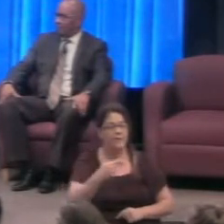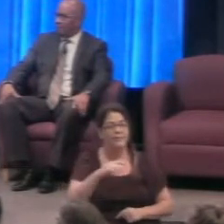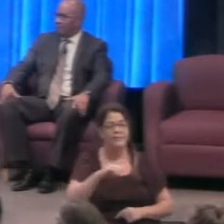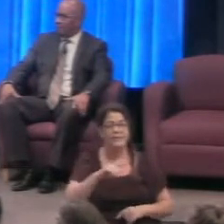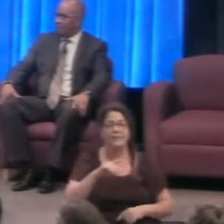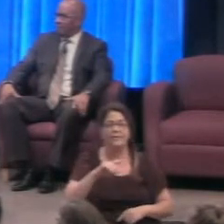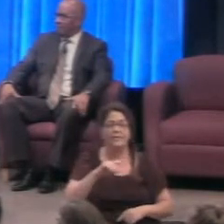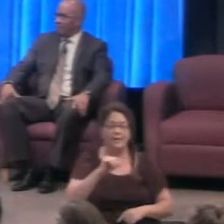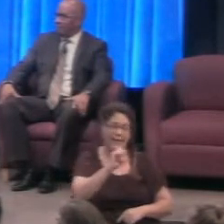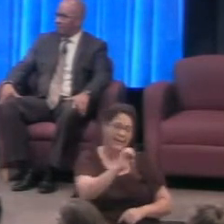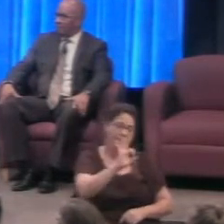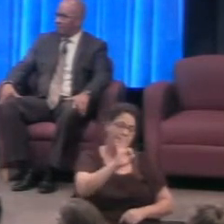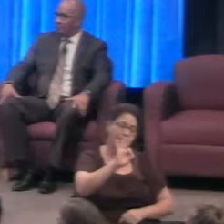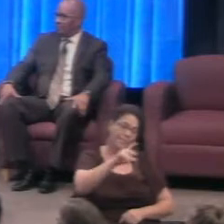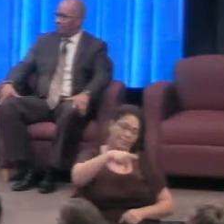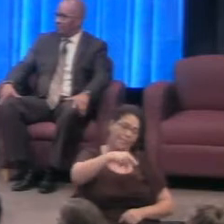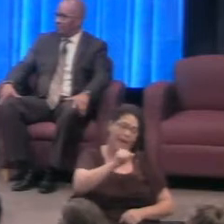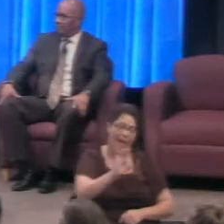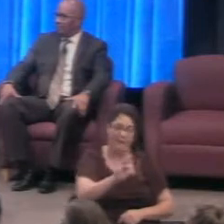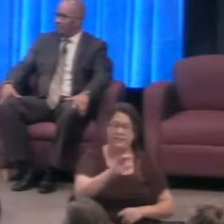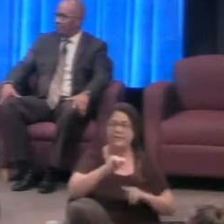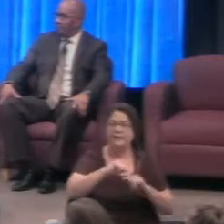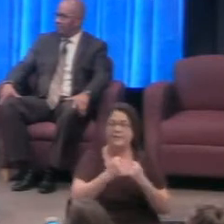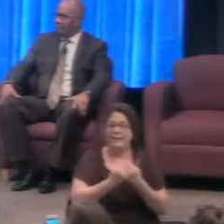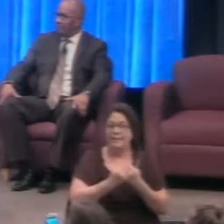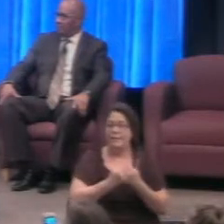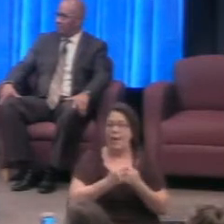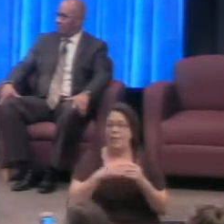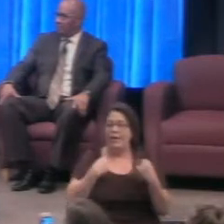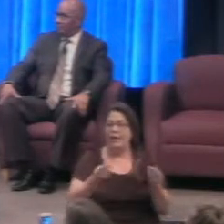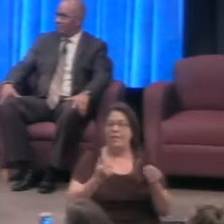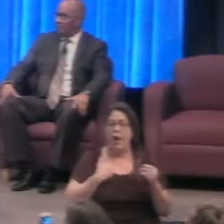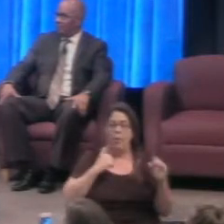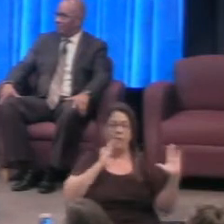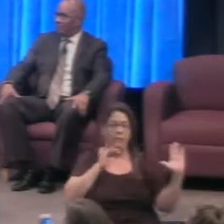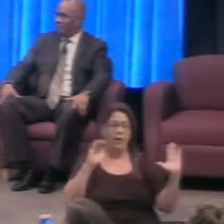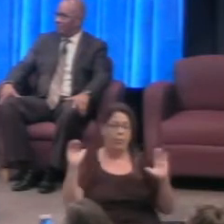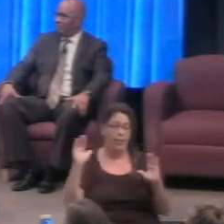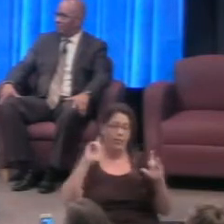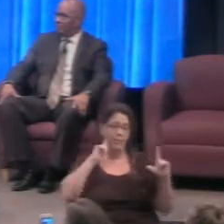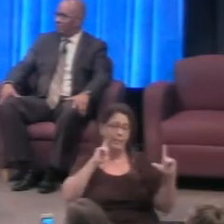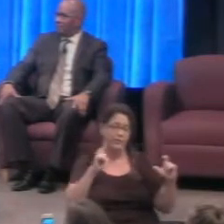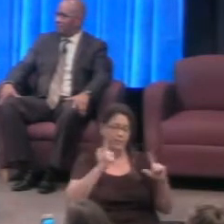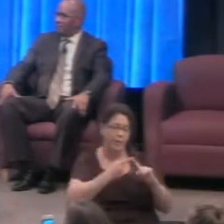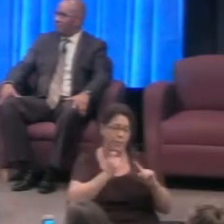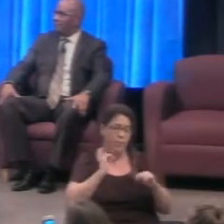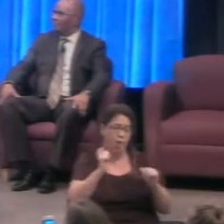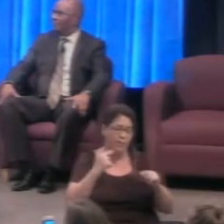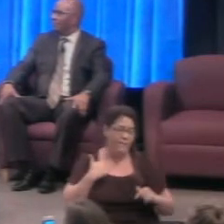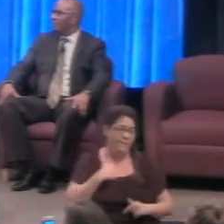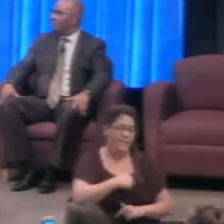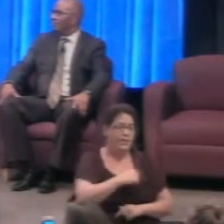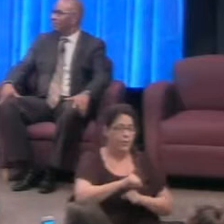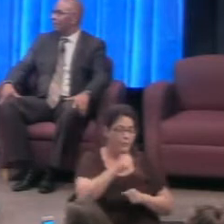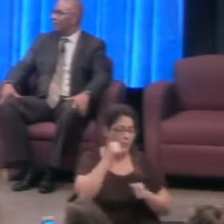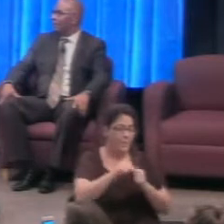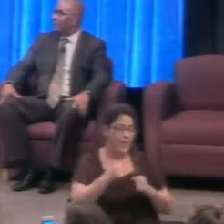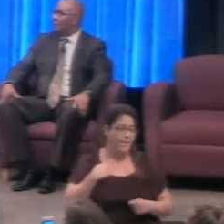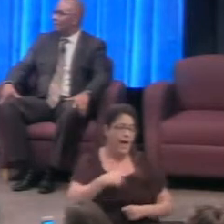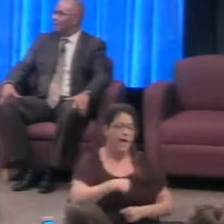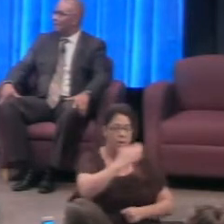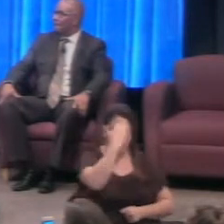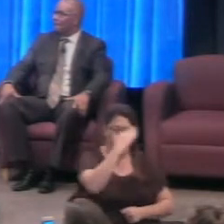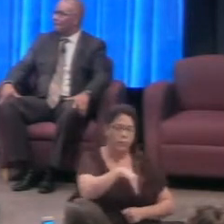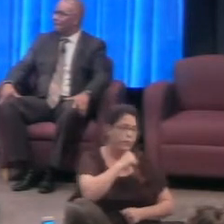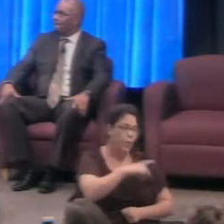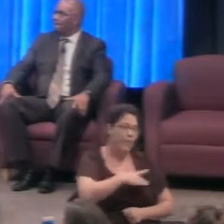like to give you our farewell picture. Wonderful. All of us that you can always remember us by. I know you don't like